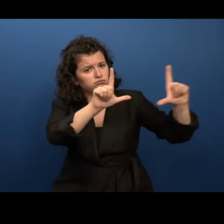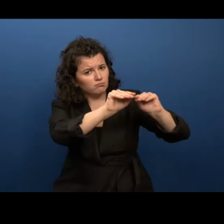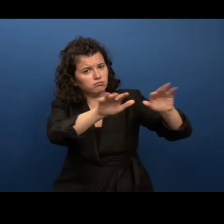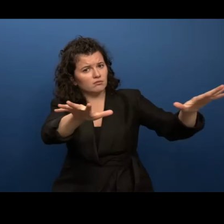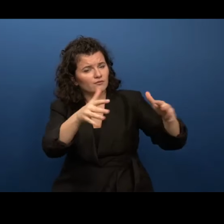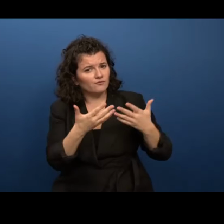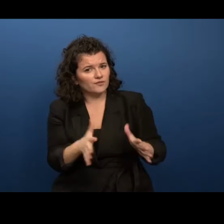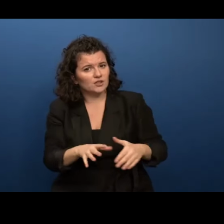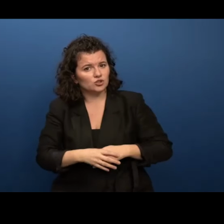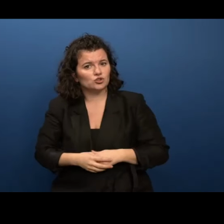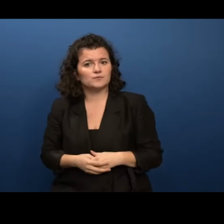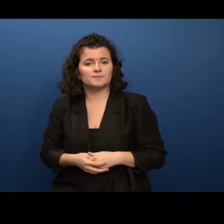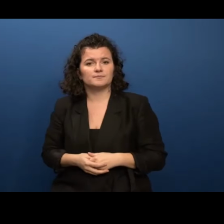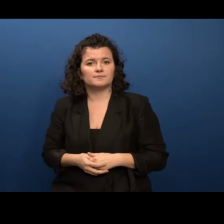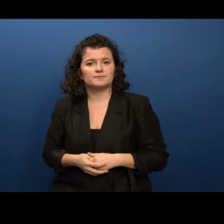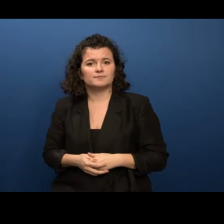so